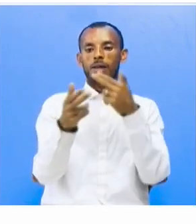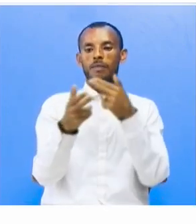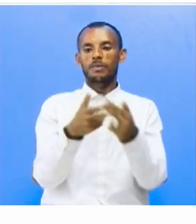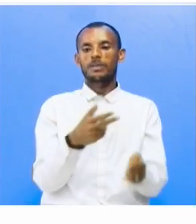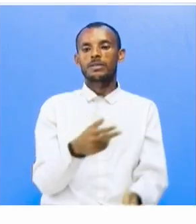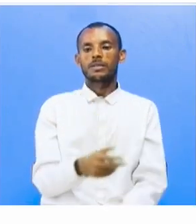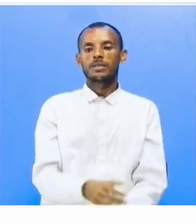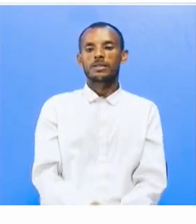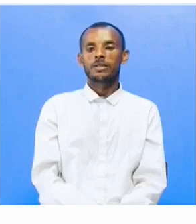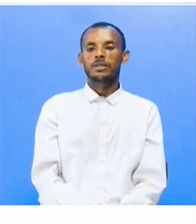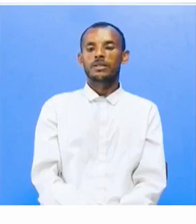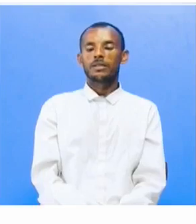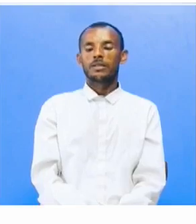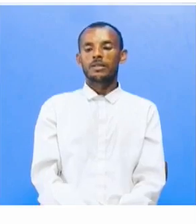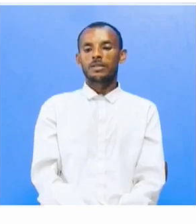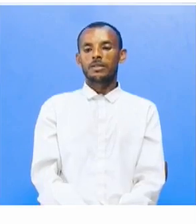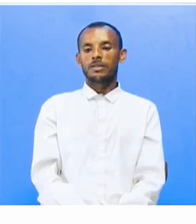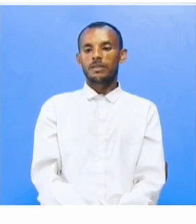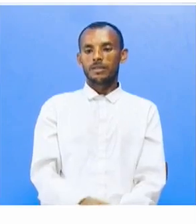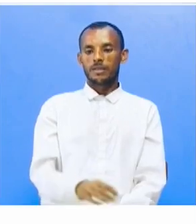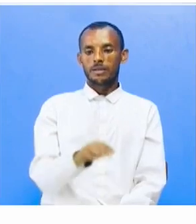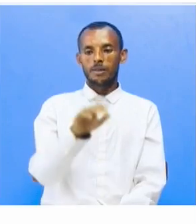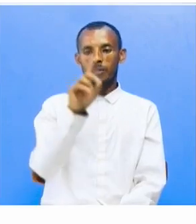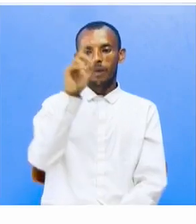10 over 100 times